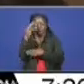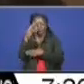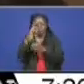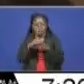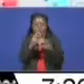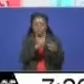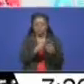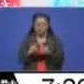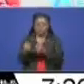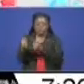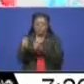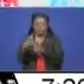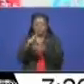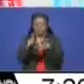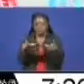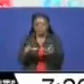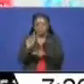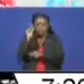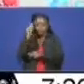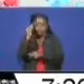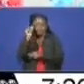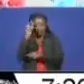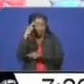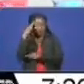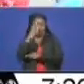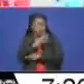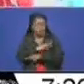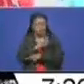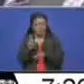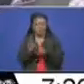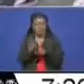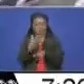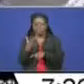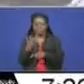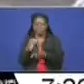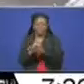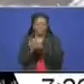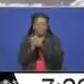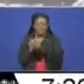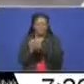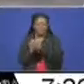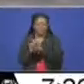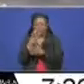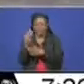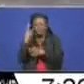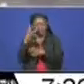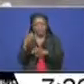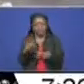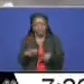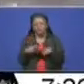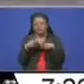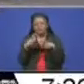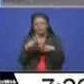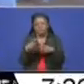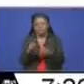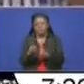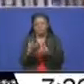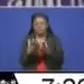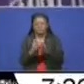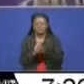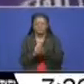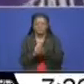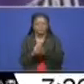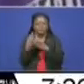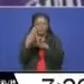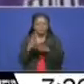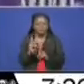for the event, applauding international organizations and friends of the Bahamas for giving generously. The Bahamian people should